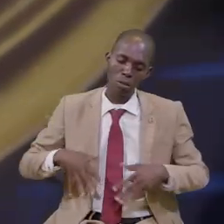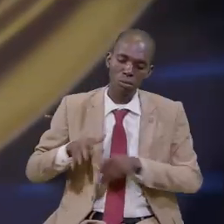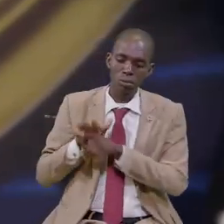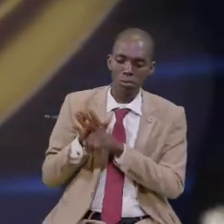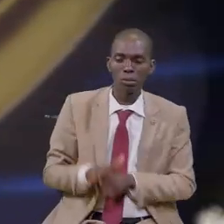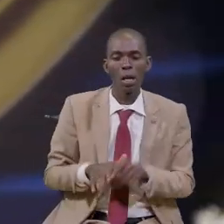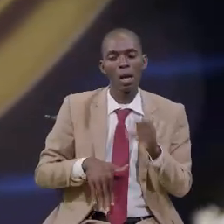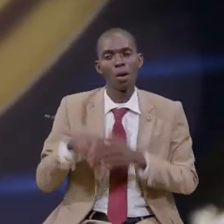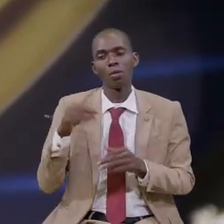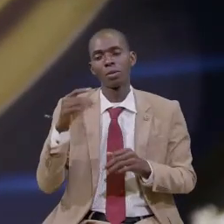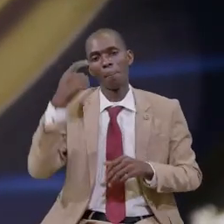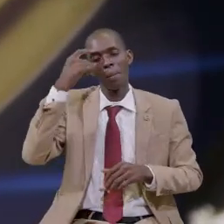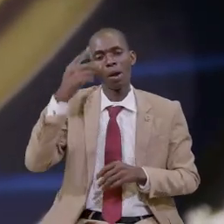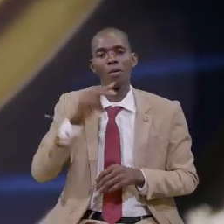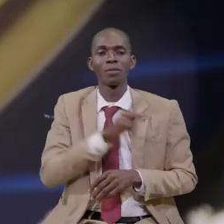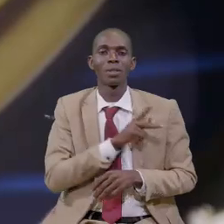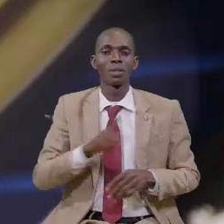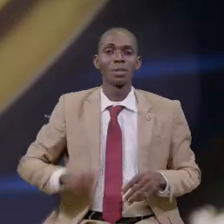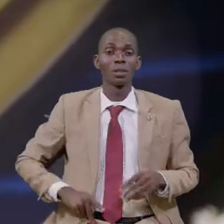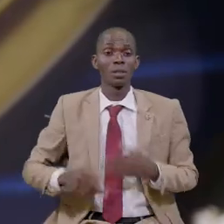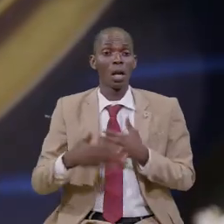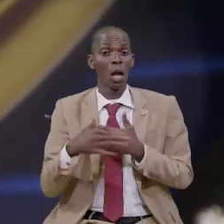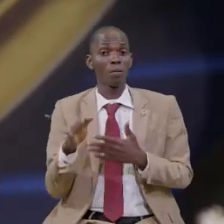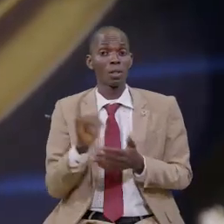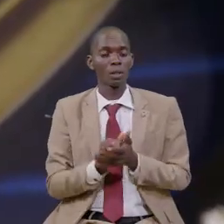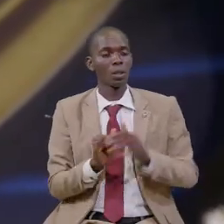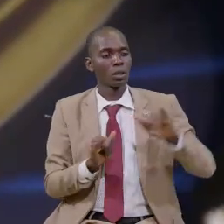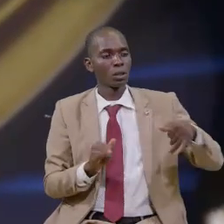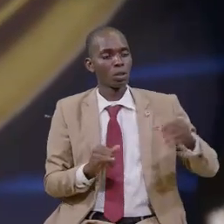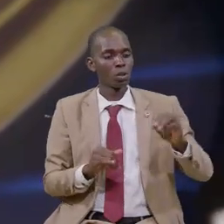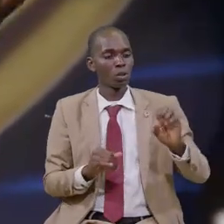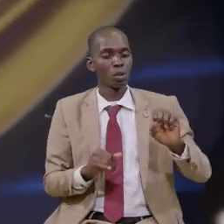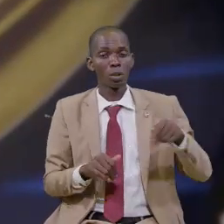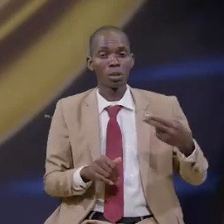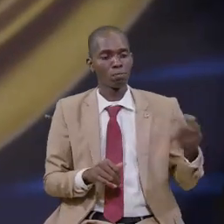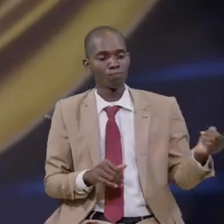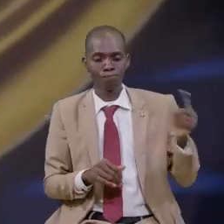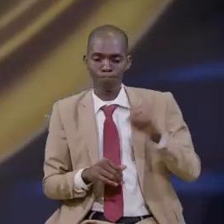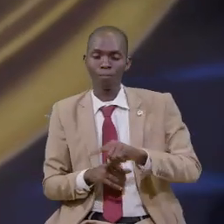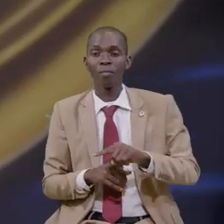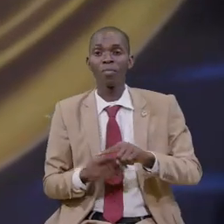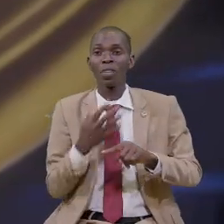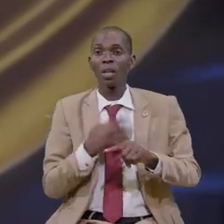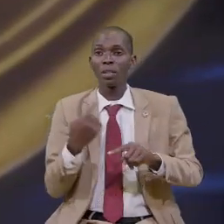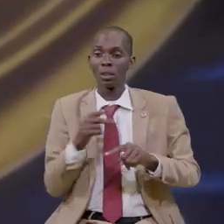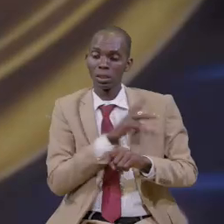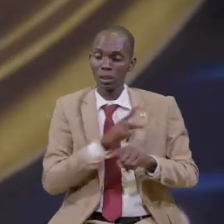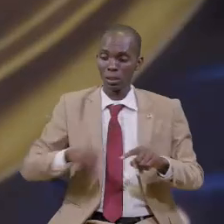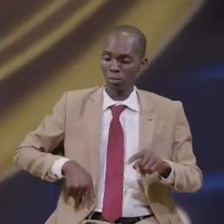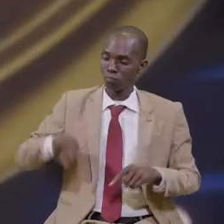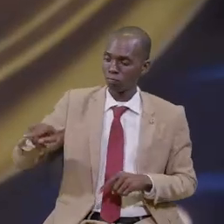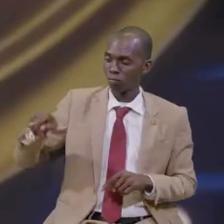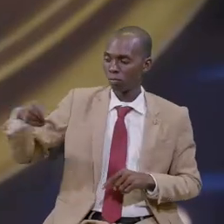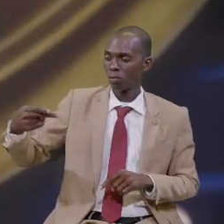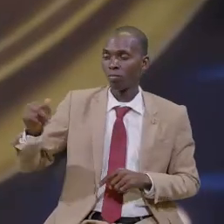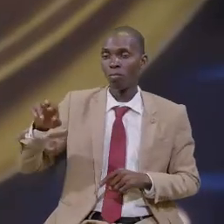that, he appeared. And then the king, Pharaoh, told him the dream. He